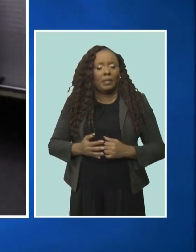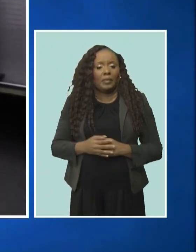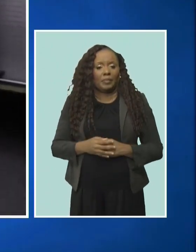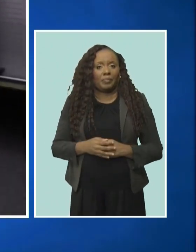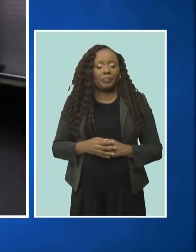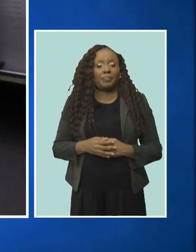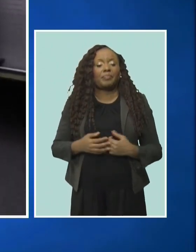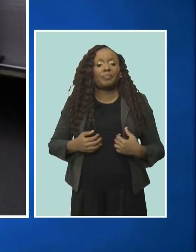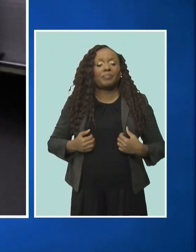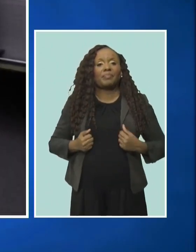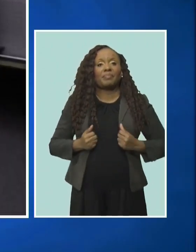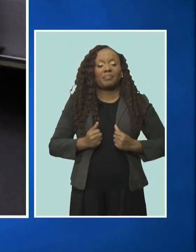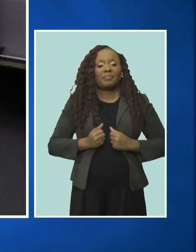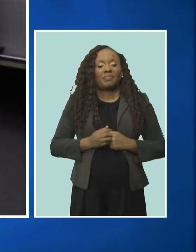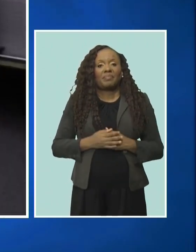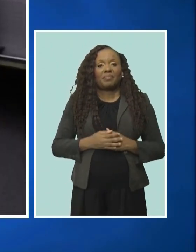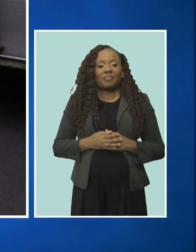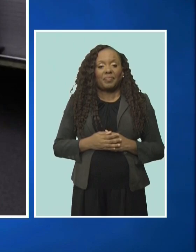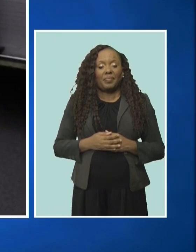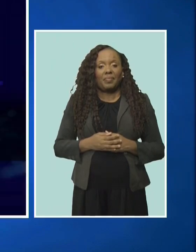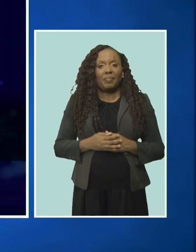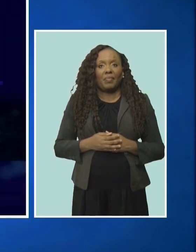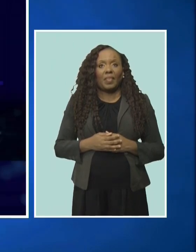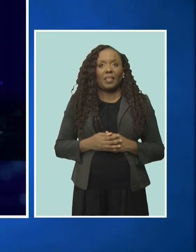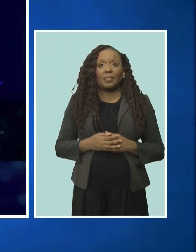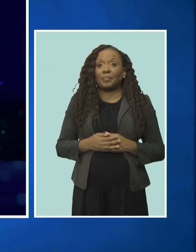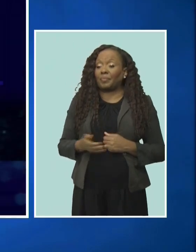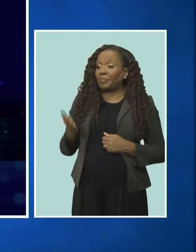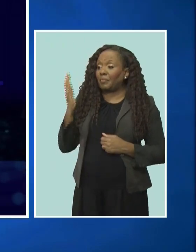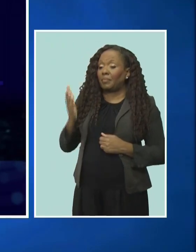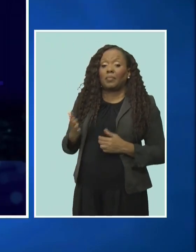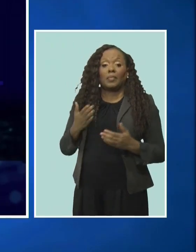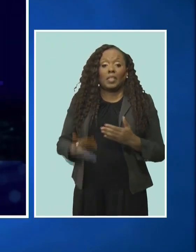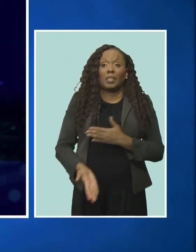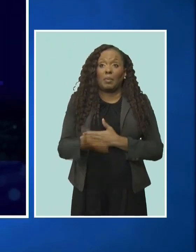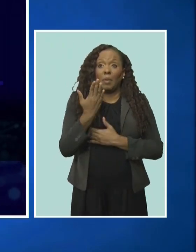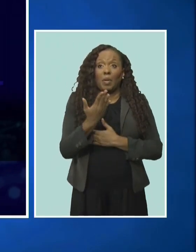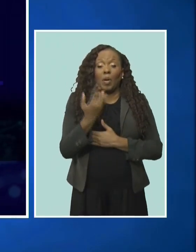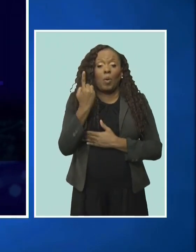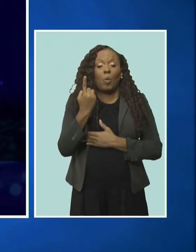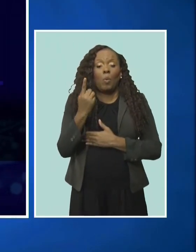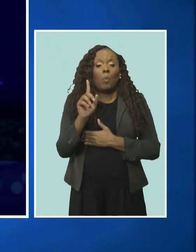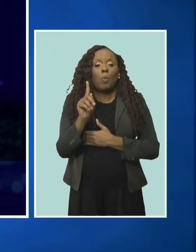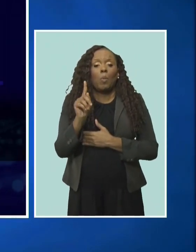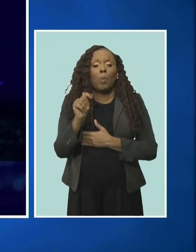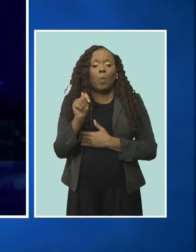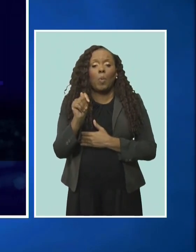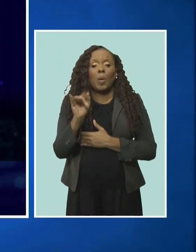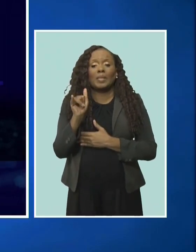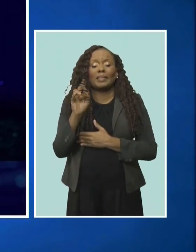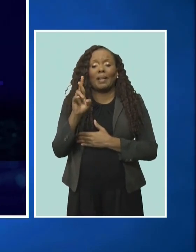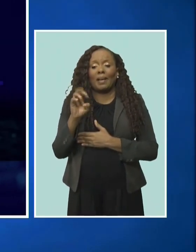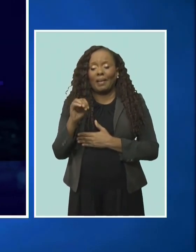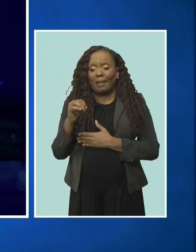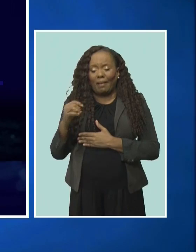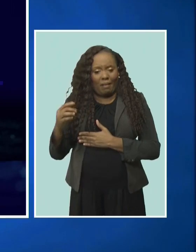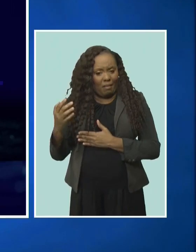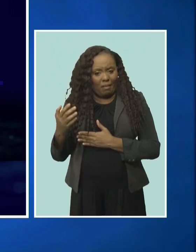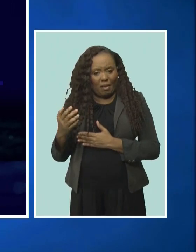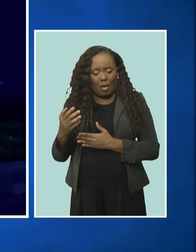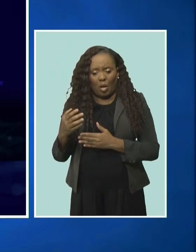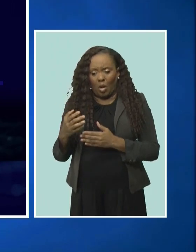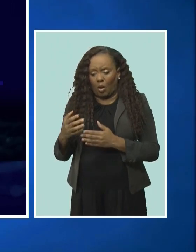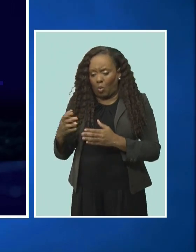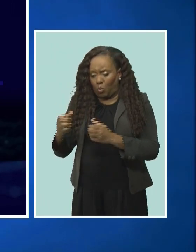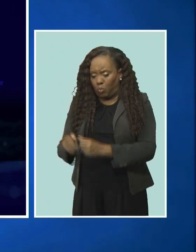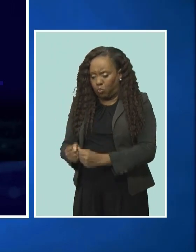This morning, one of the tires on one of our crash tenders at the airport station blew